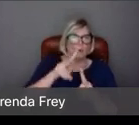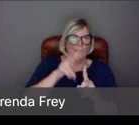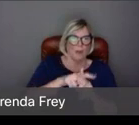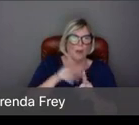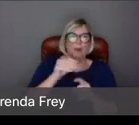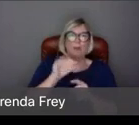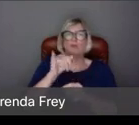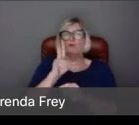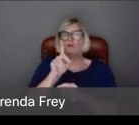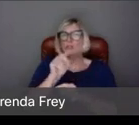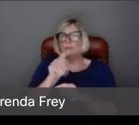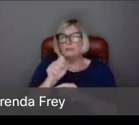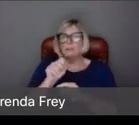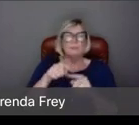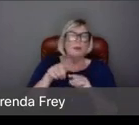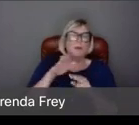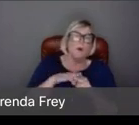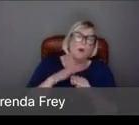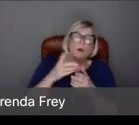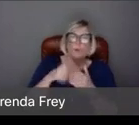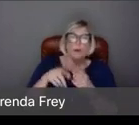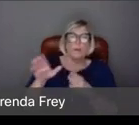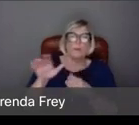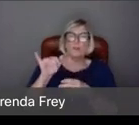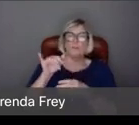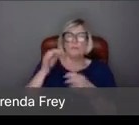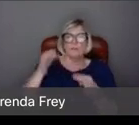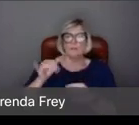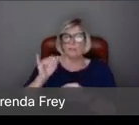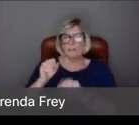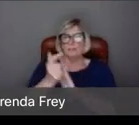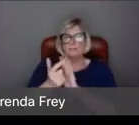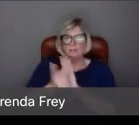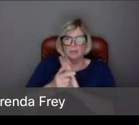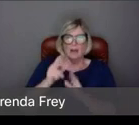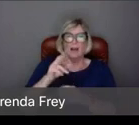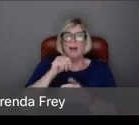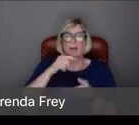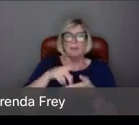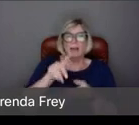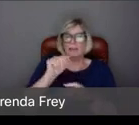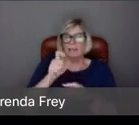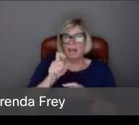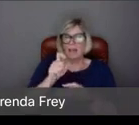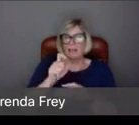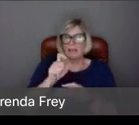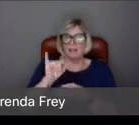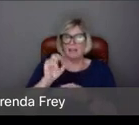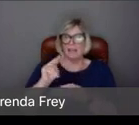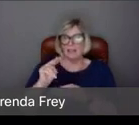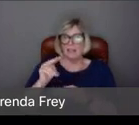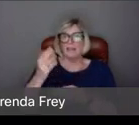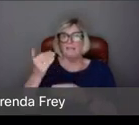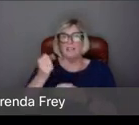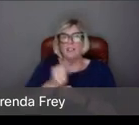of limitations and what the judgment is. Unpaid tax liens, 15 years. Guys, taxes,